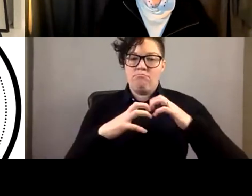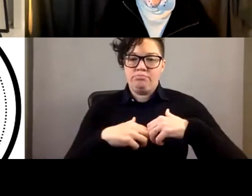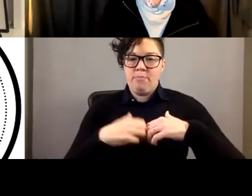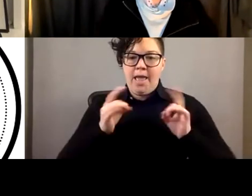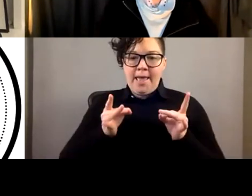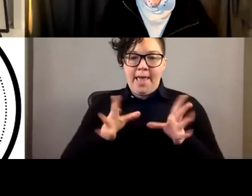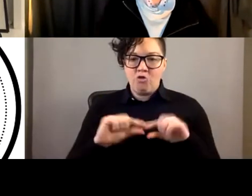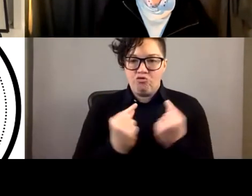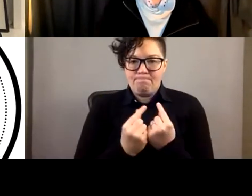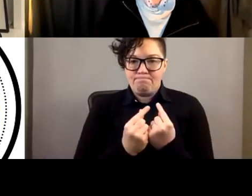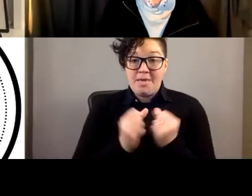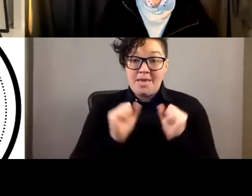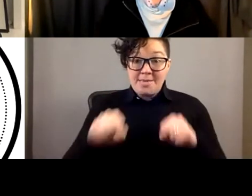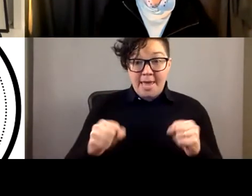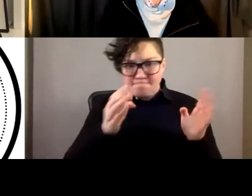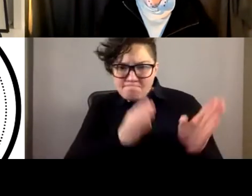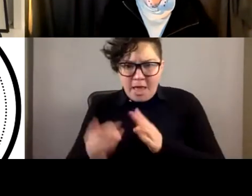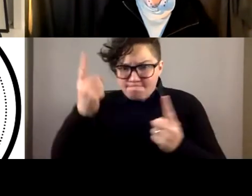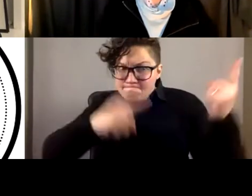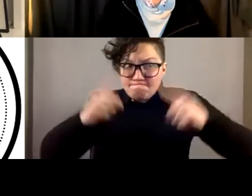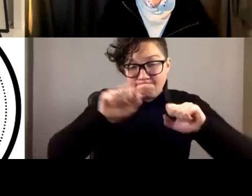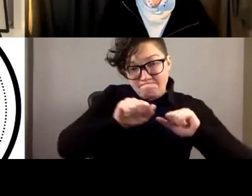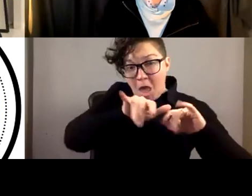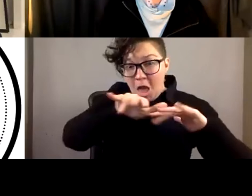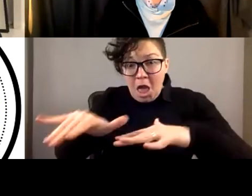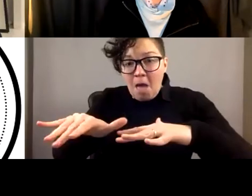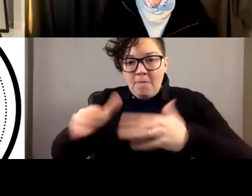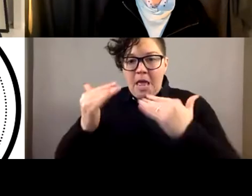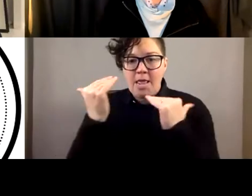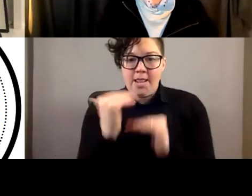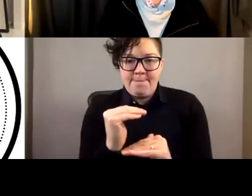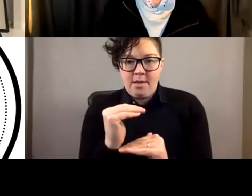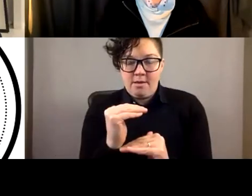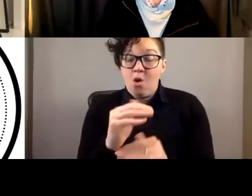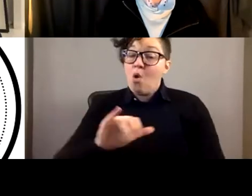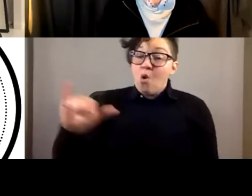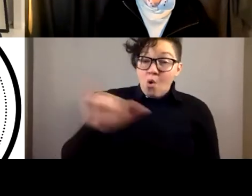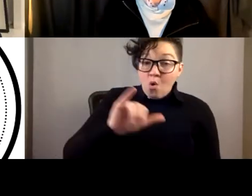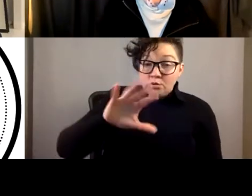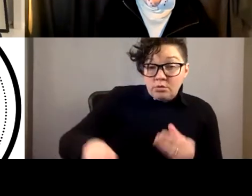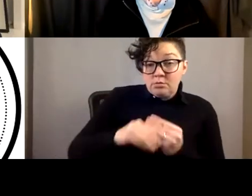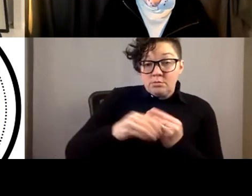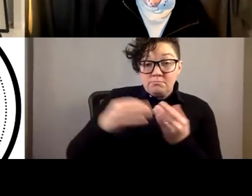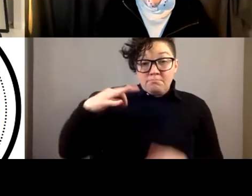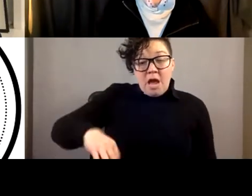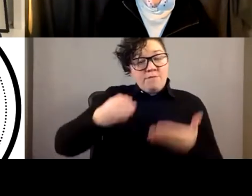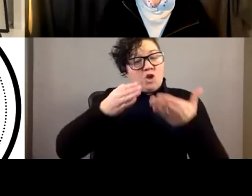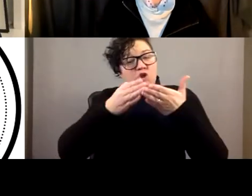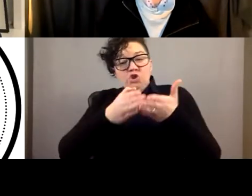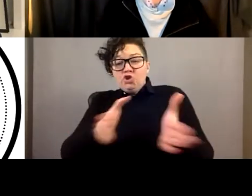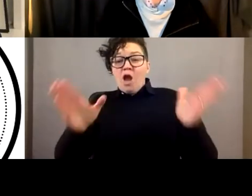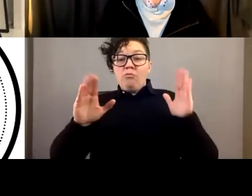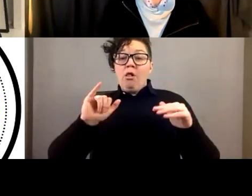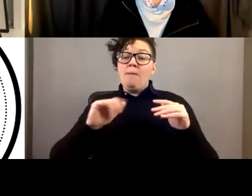to plan attacks. It has historically also had the residual benefit of reducing this language overall on the